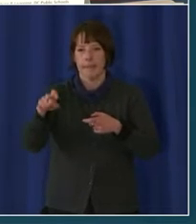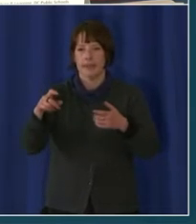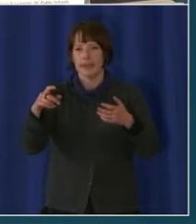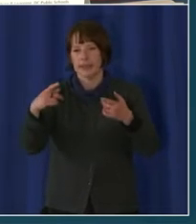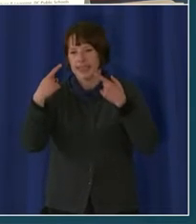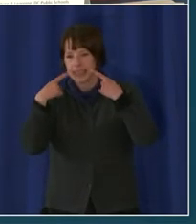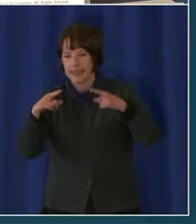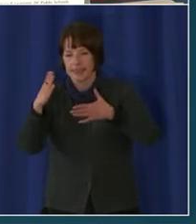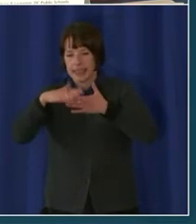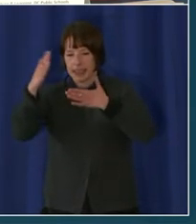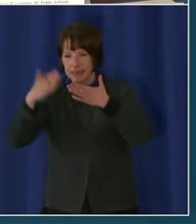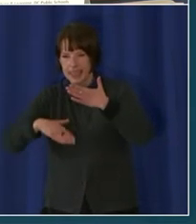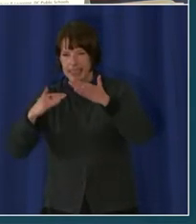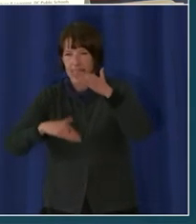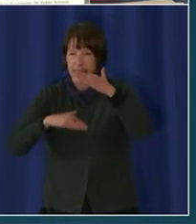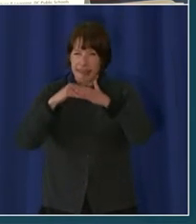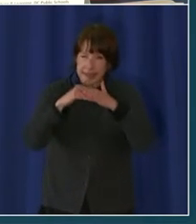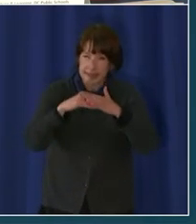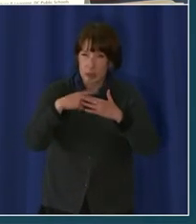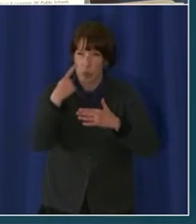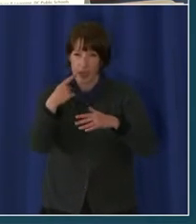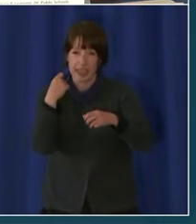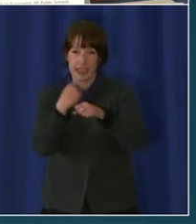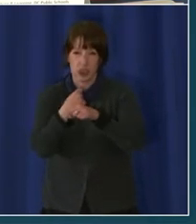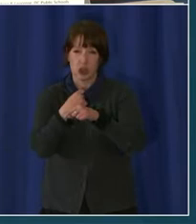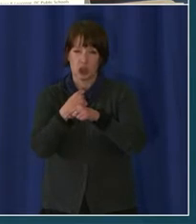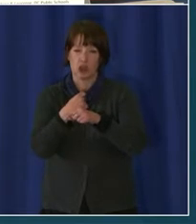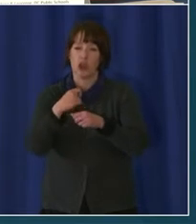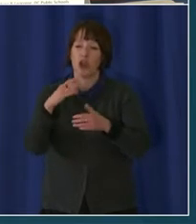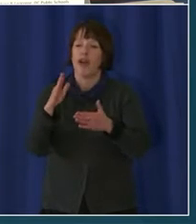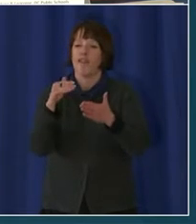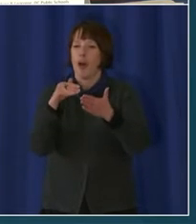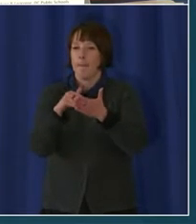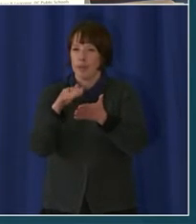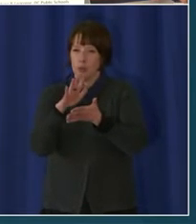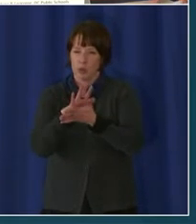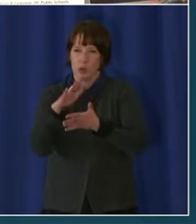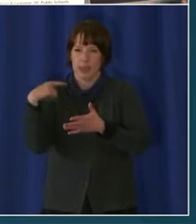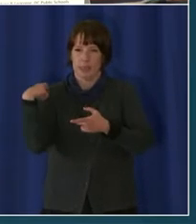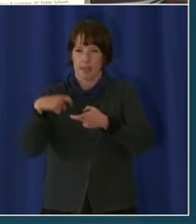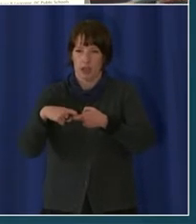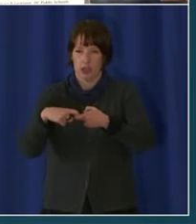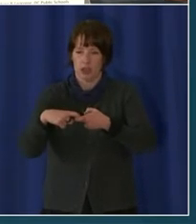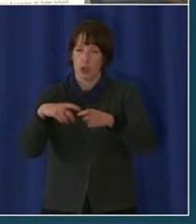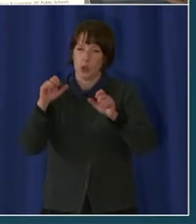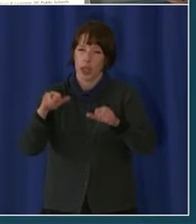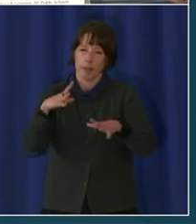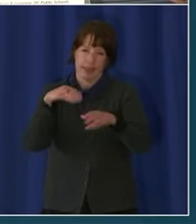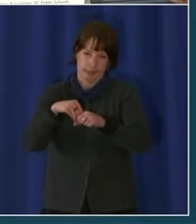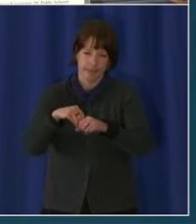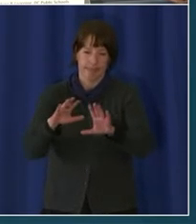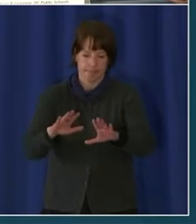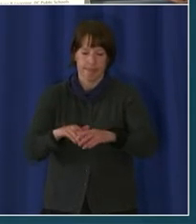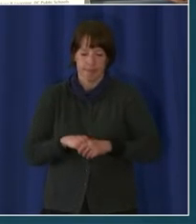to have successfully completed at least 1 year of middle school Spanish to be eligible for the Spanish